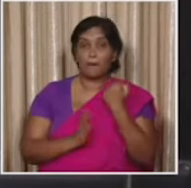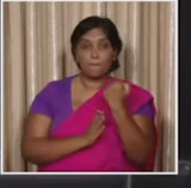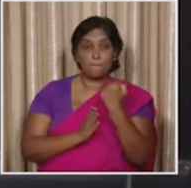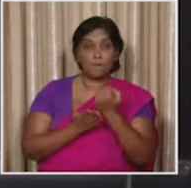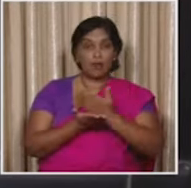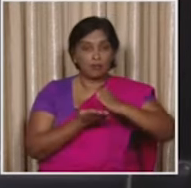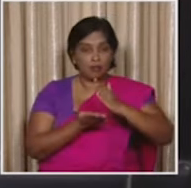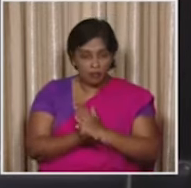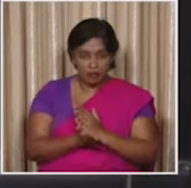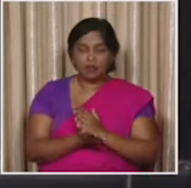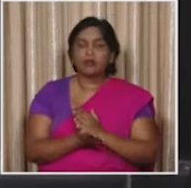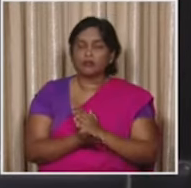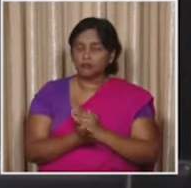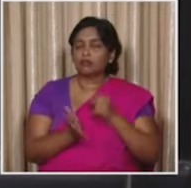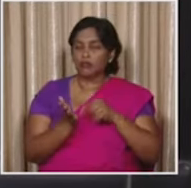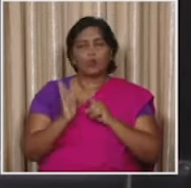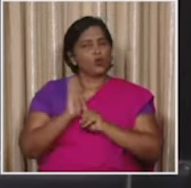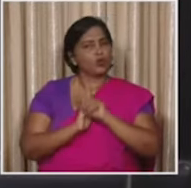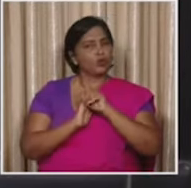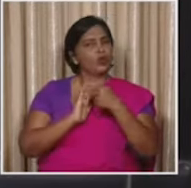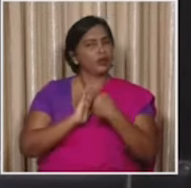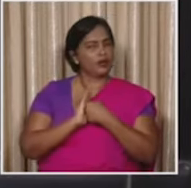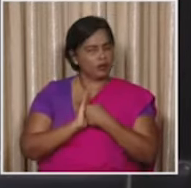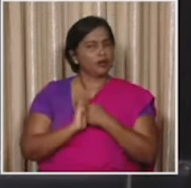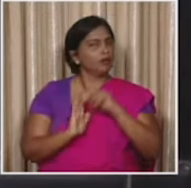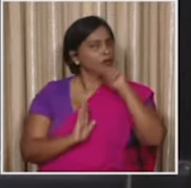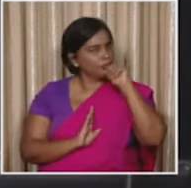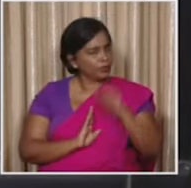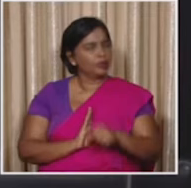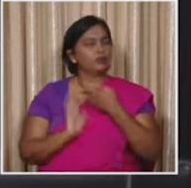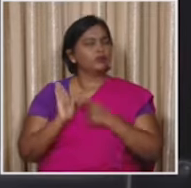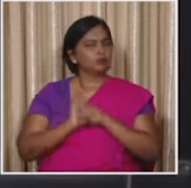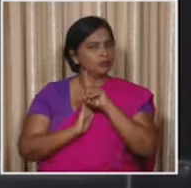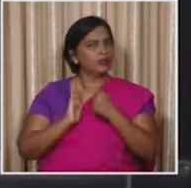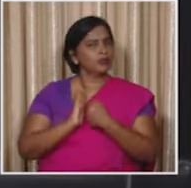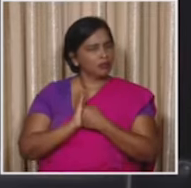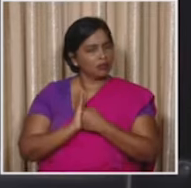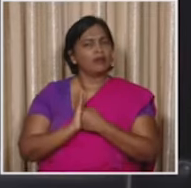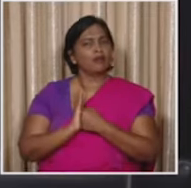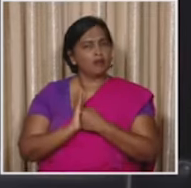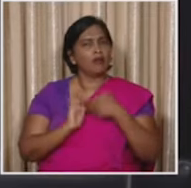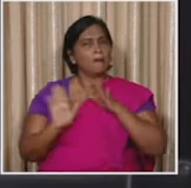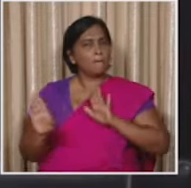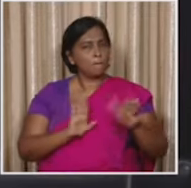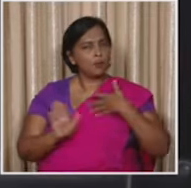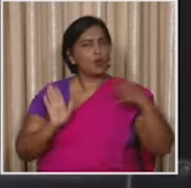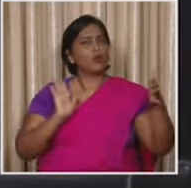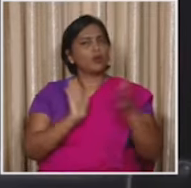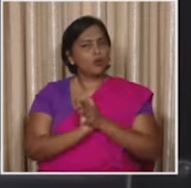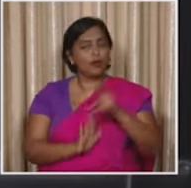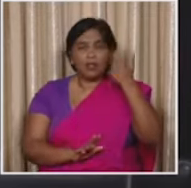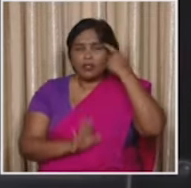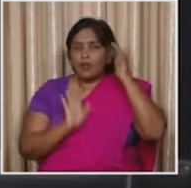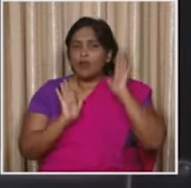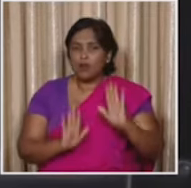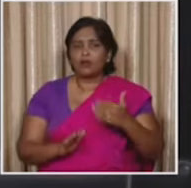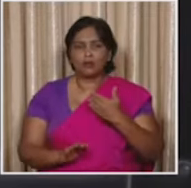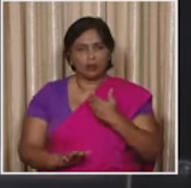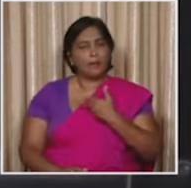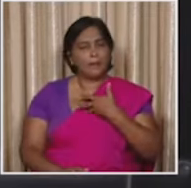northern eastern province feel that they are not part of the governance. They must feel that they are also part of the governance. I am for it. I am for it for not today, from day